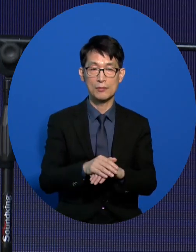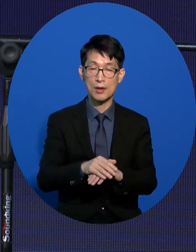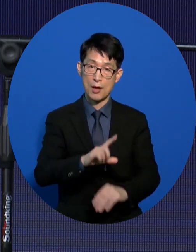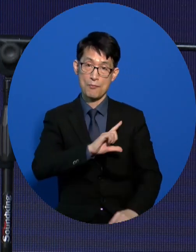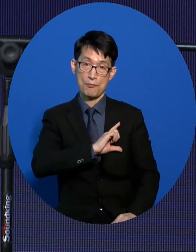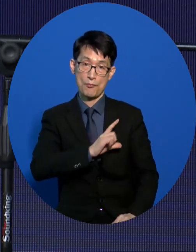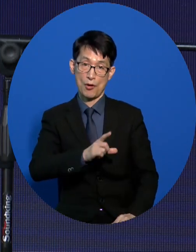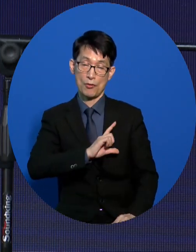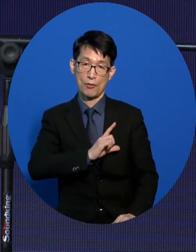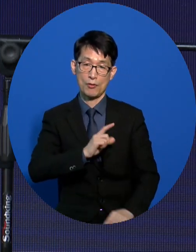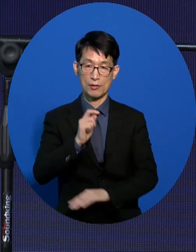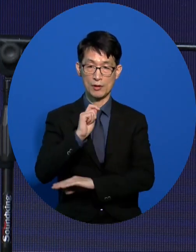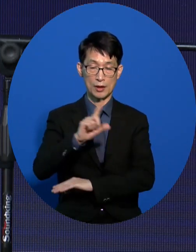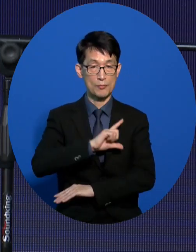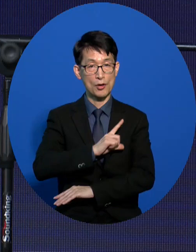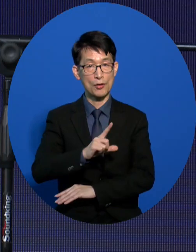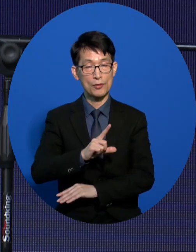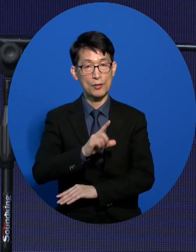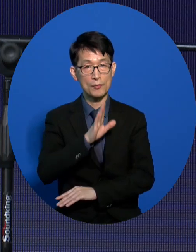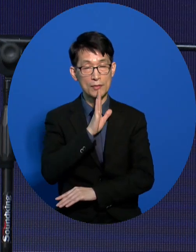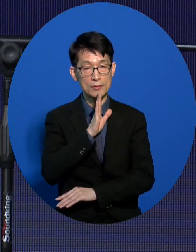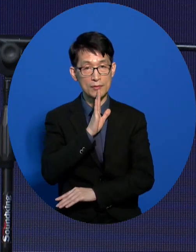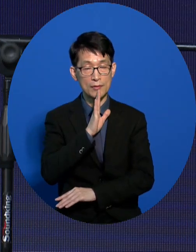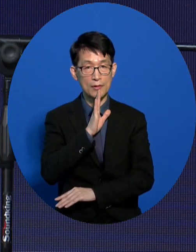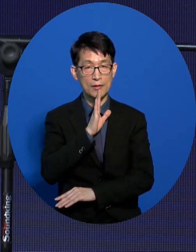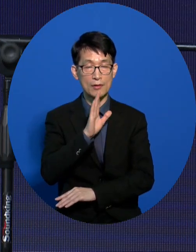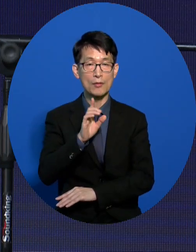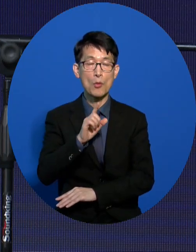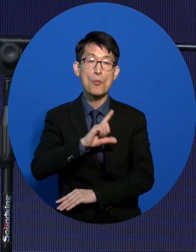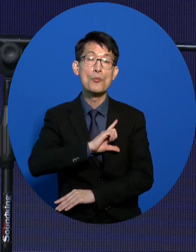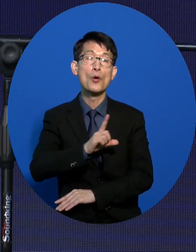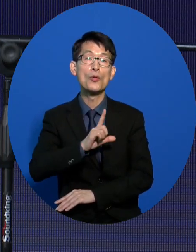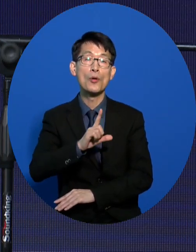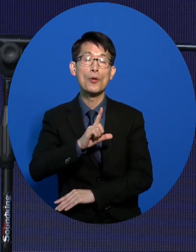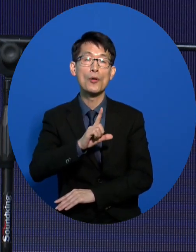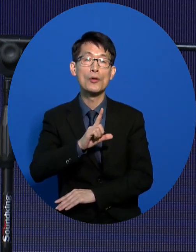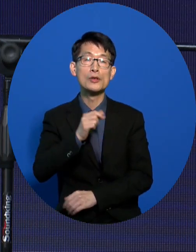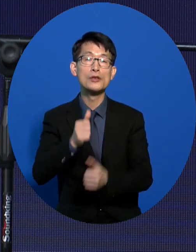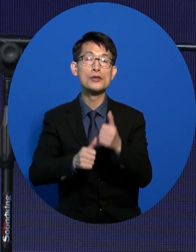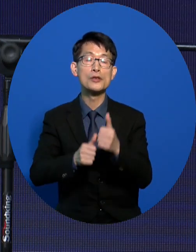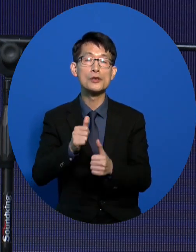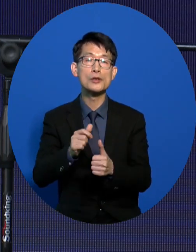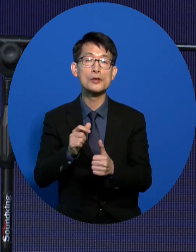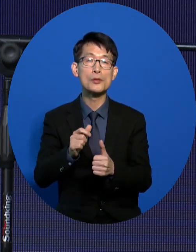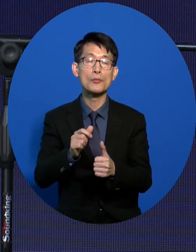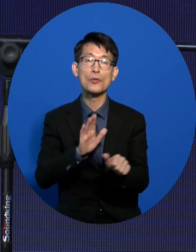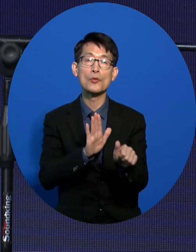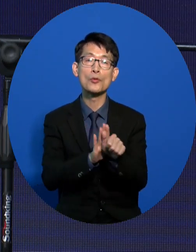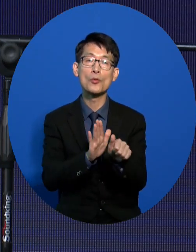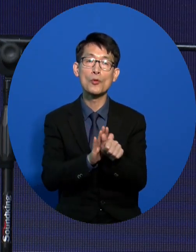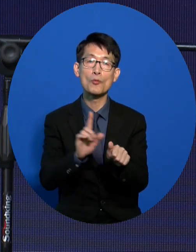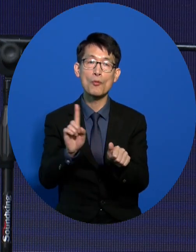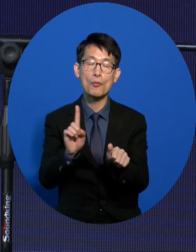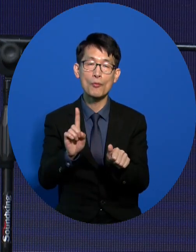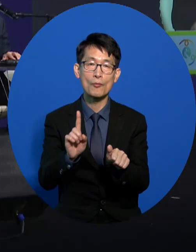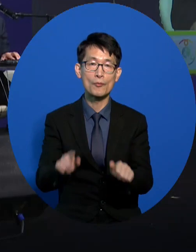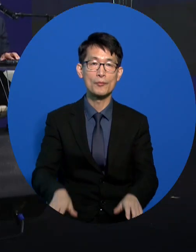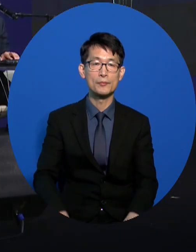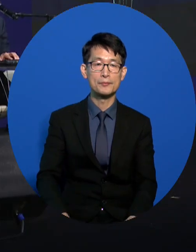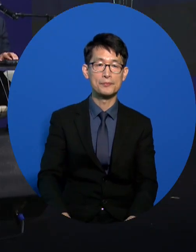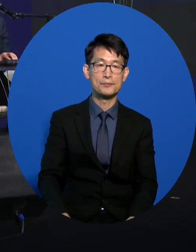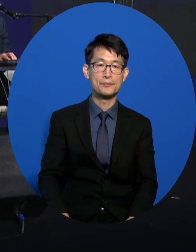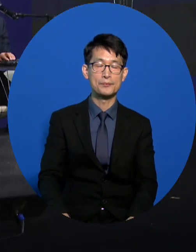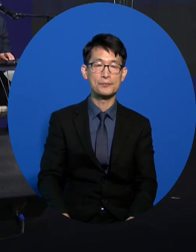when the hearing impaired are working as taxi drivers, they need a license. How do they get their